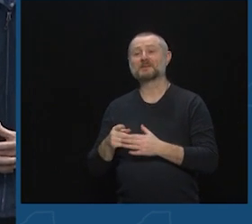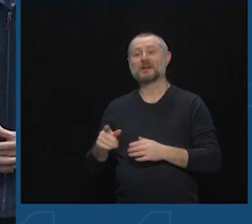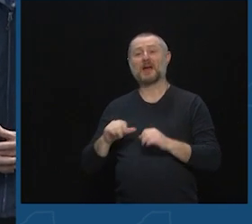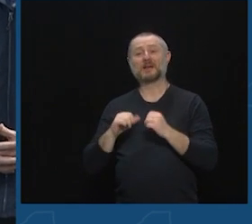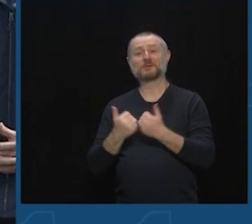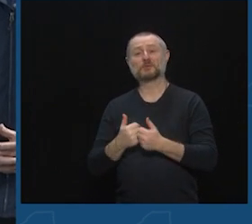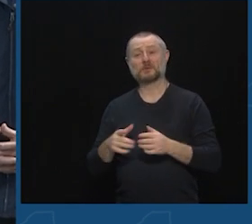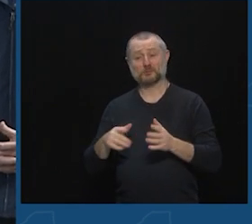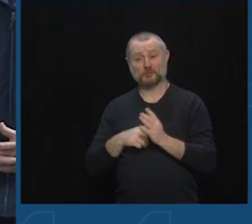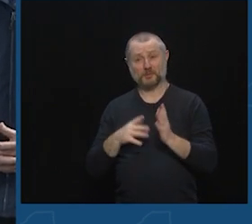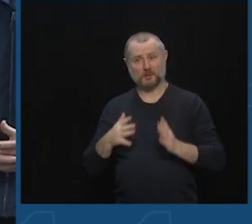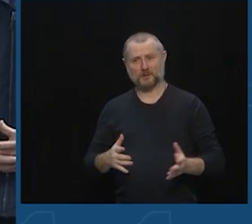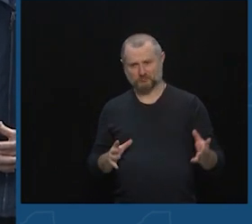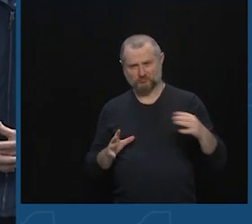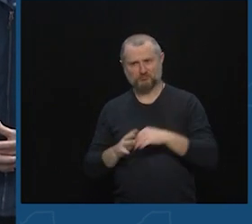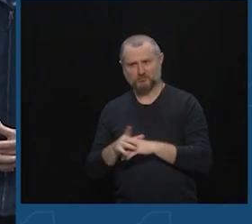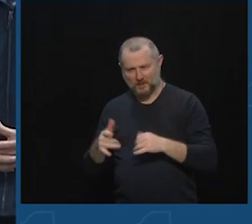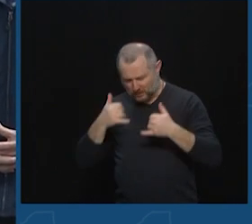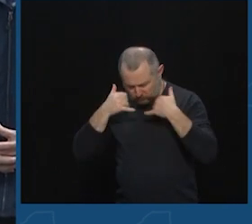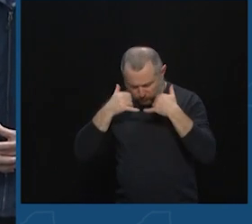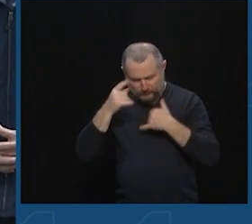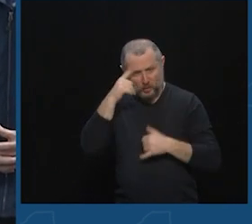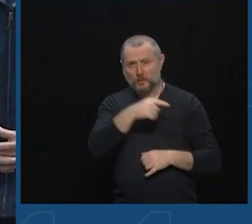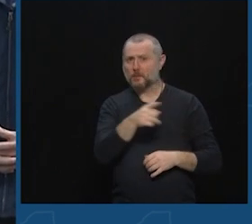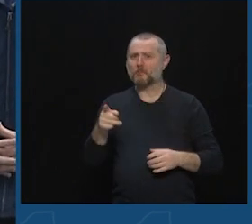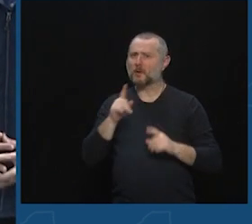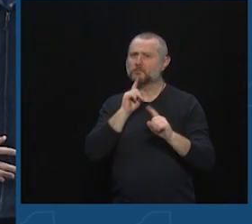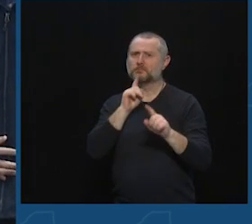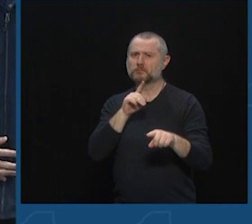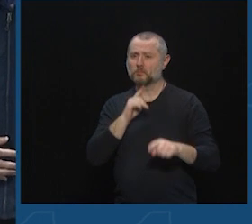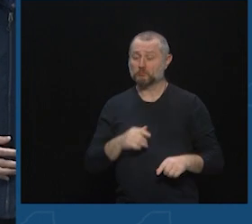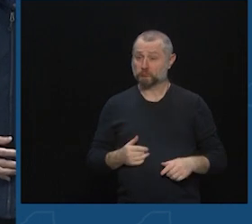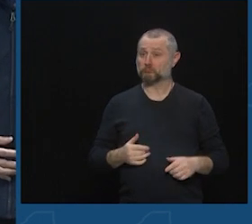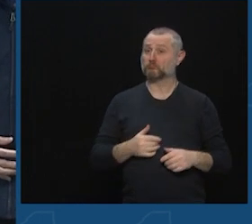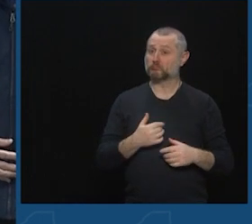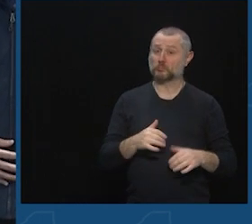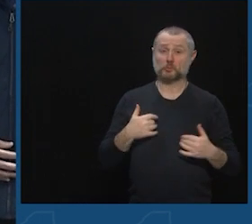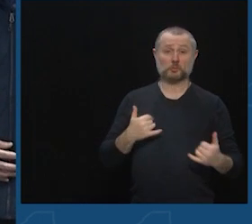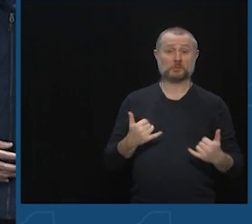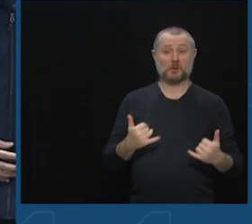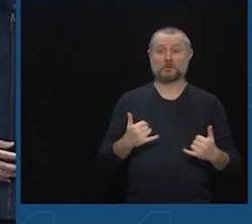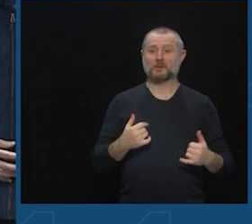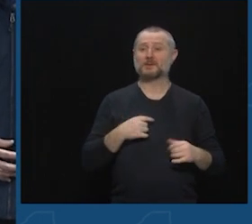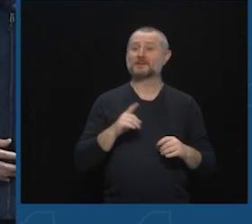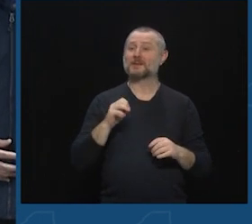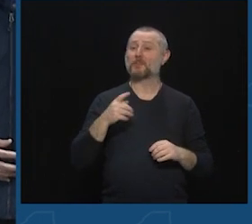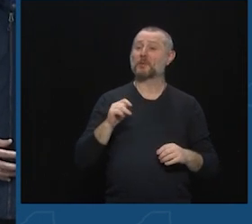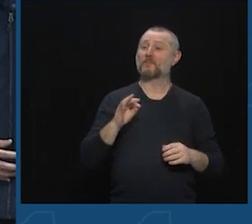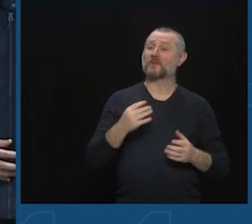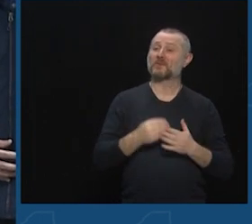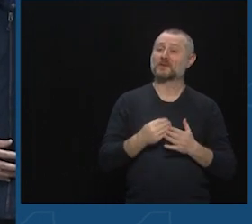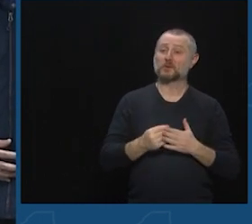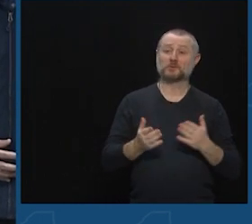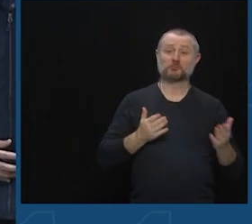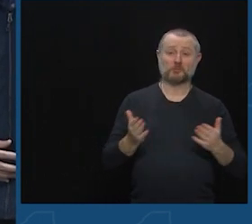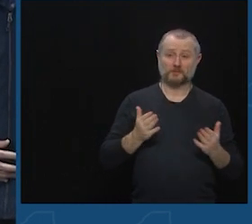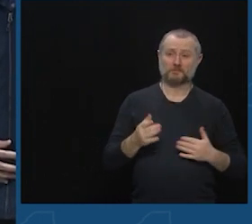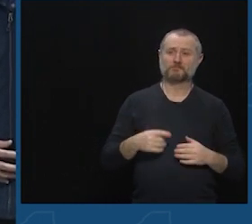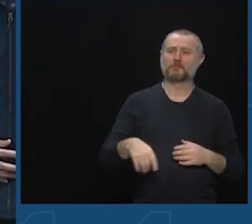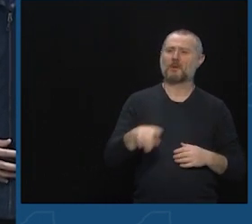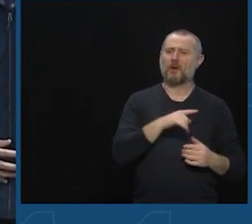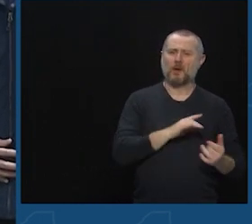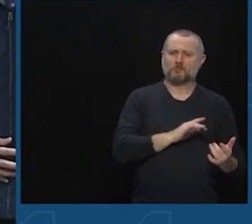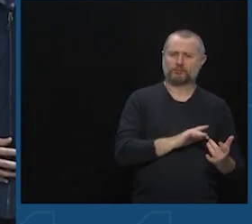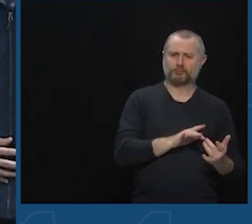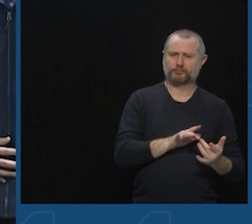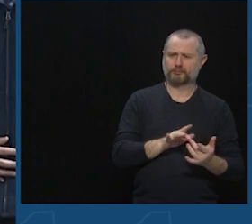is. And just today, our Department of Financial Services contacted over 150 insurance